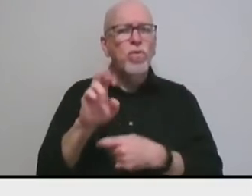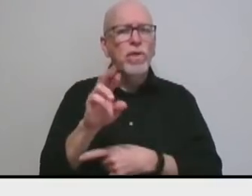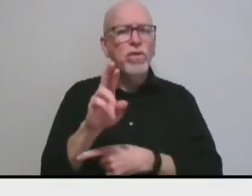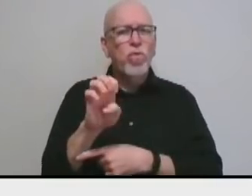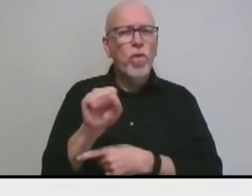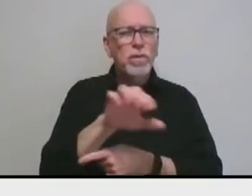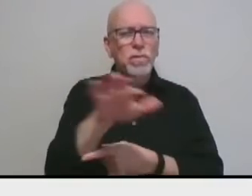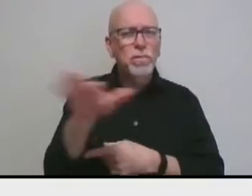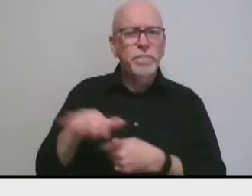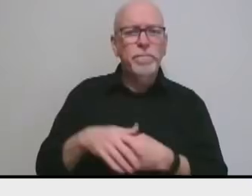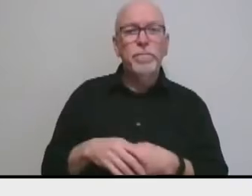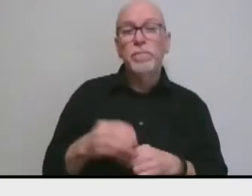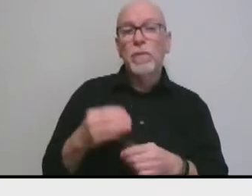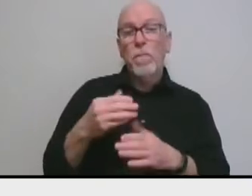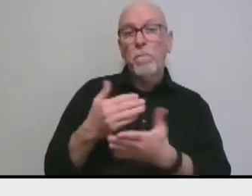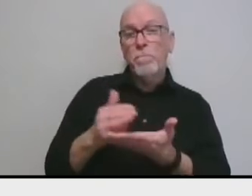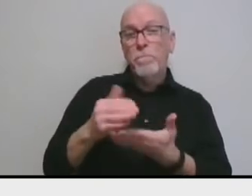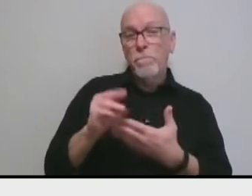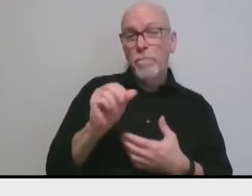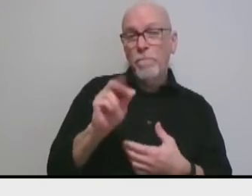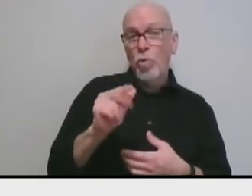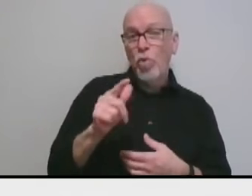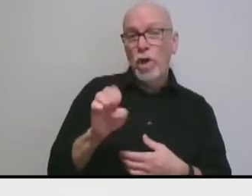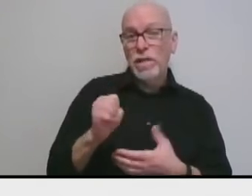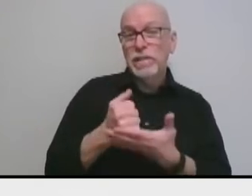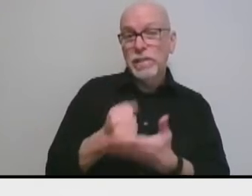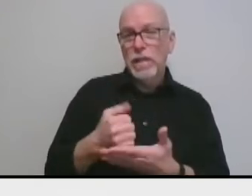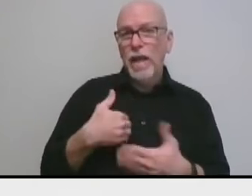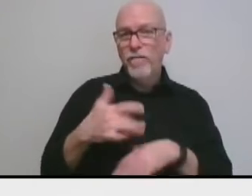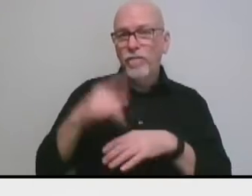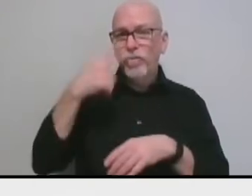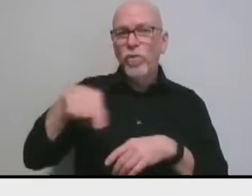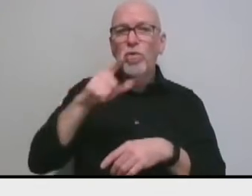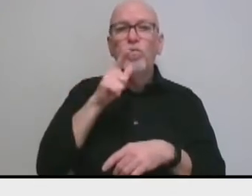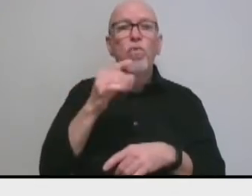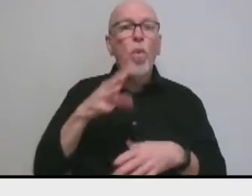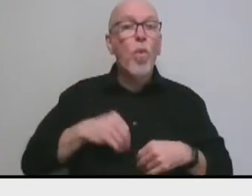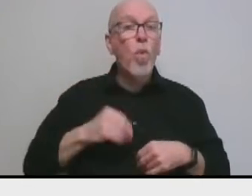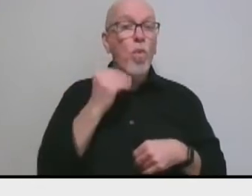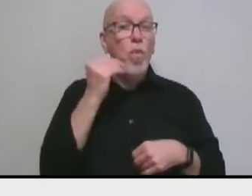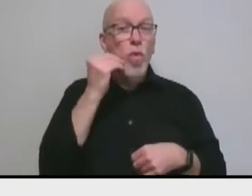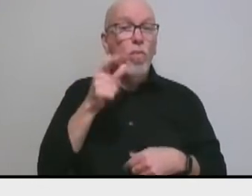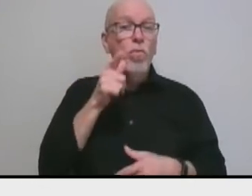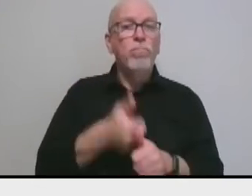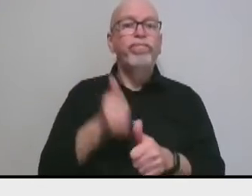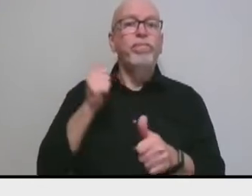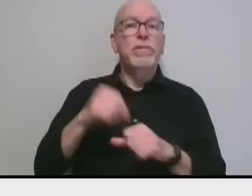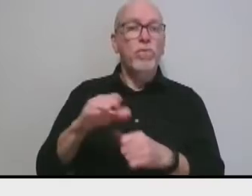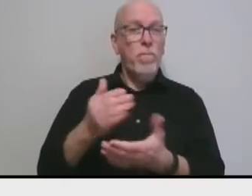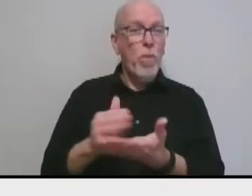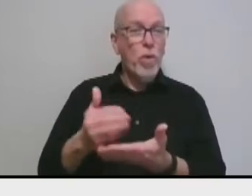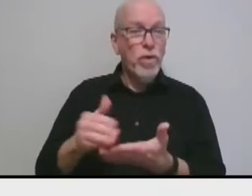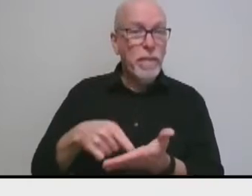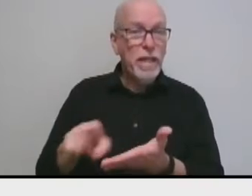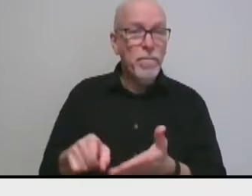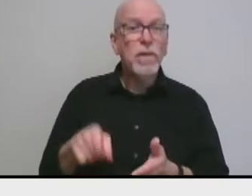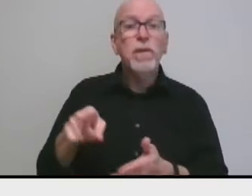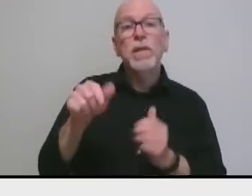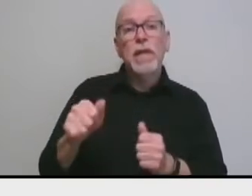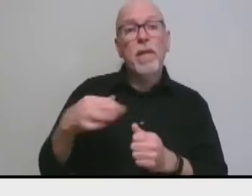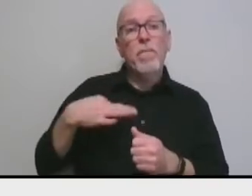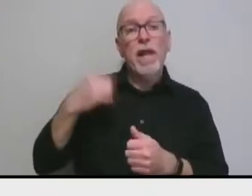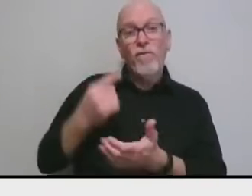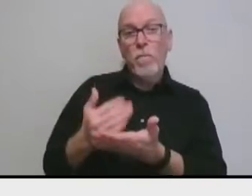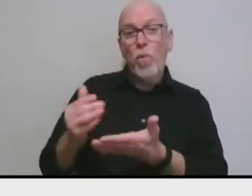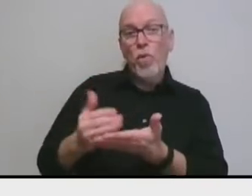The mortgage assistance is available to Indiana homeowners who have fallen behind on their mortgage payments. They can apply for mortgage assistance through